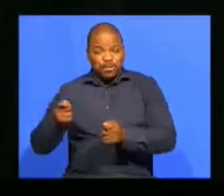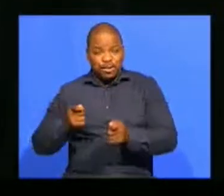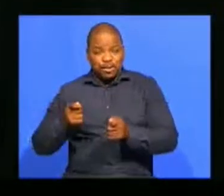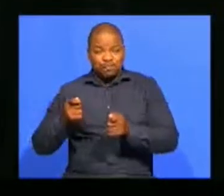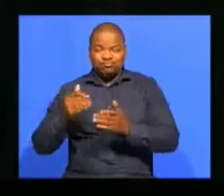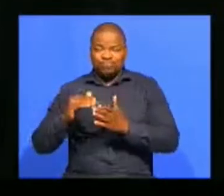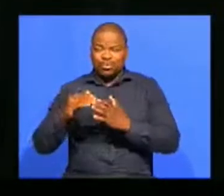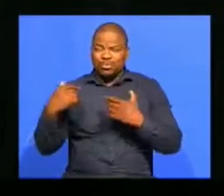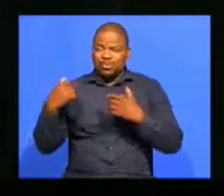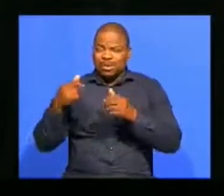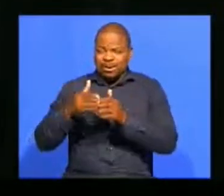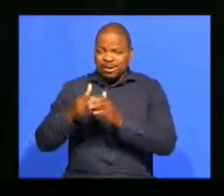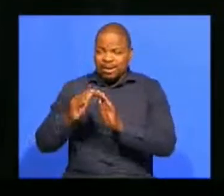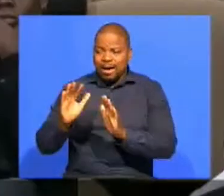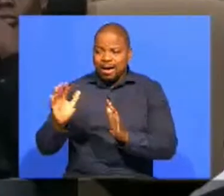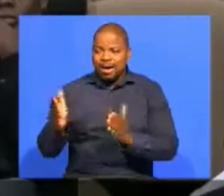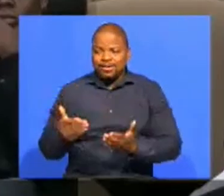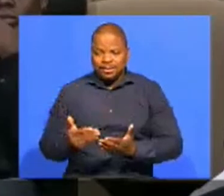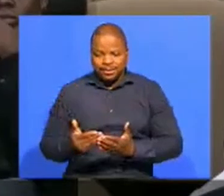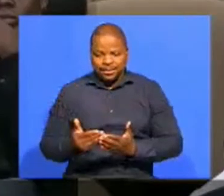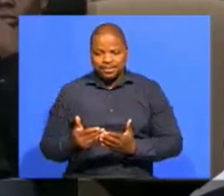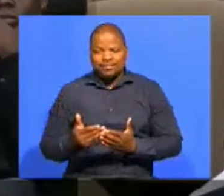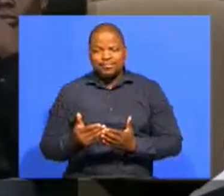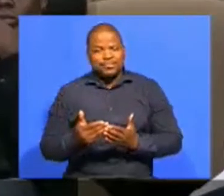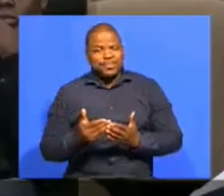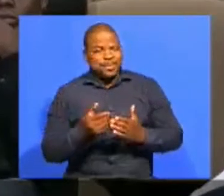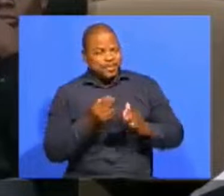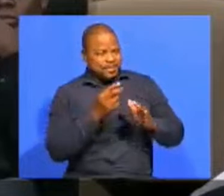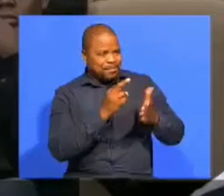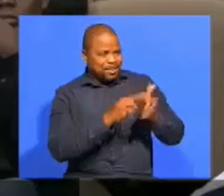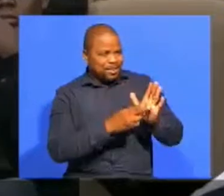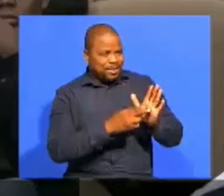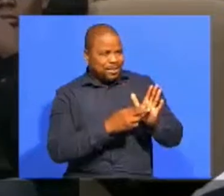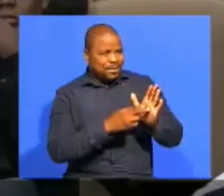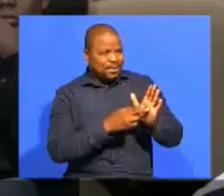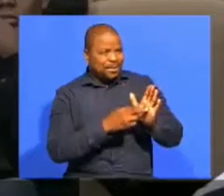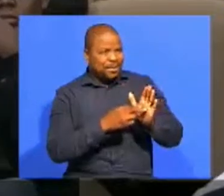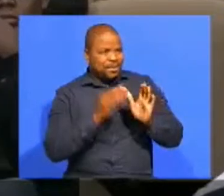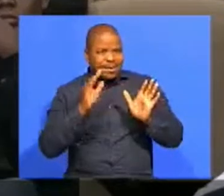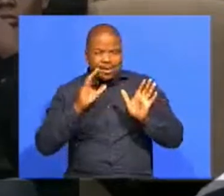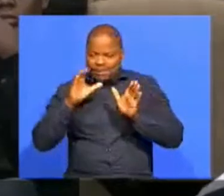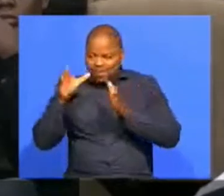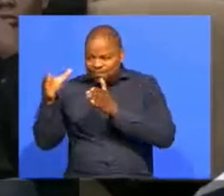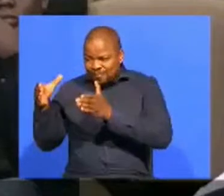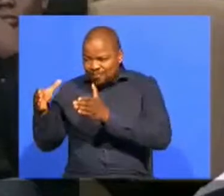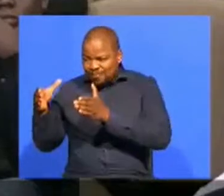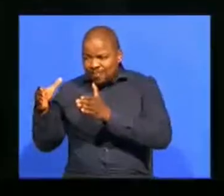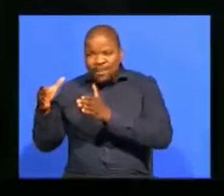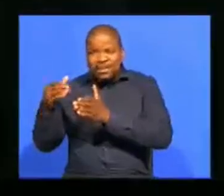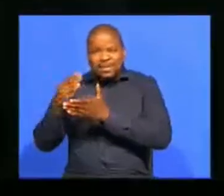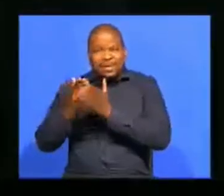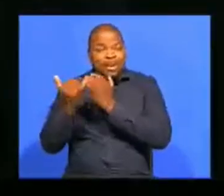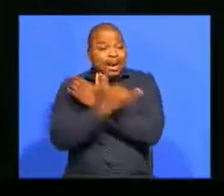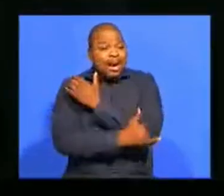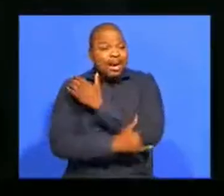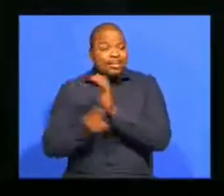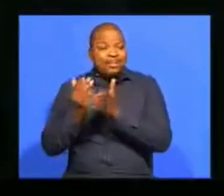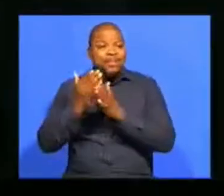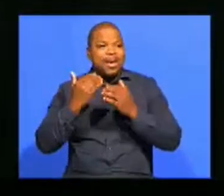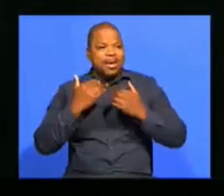and governance. And it would seem they tend to target certain